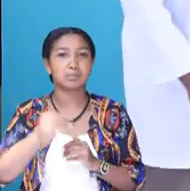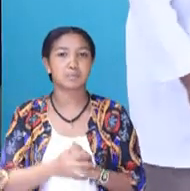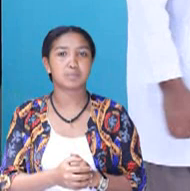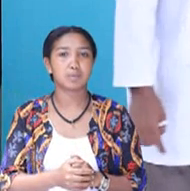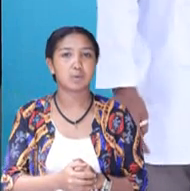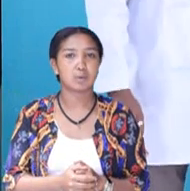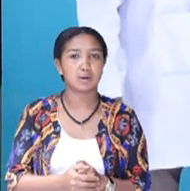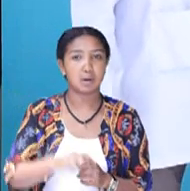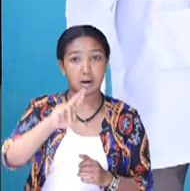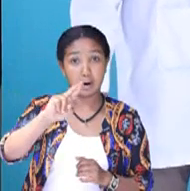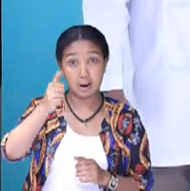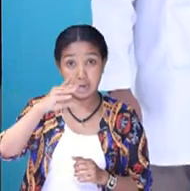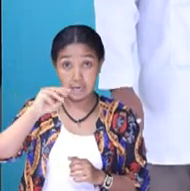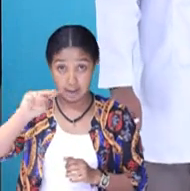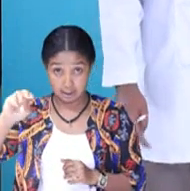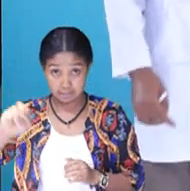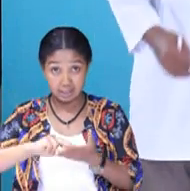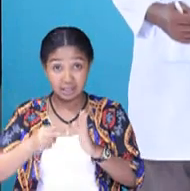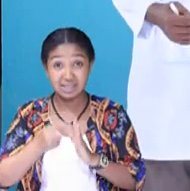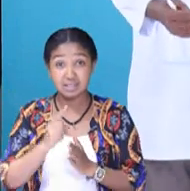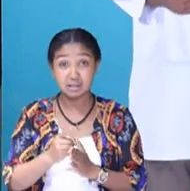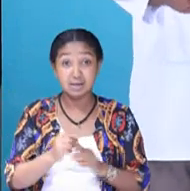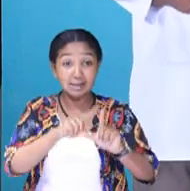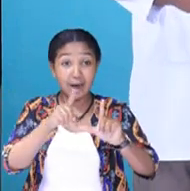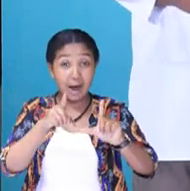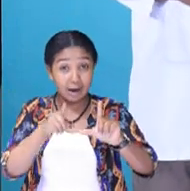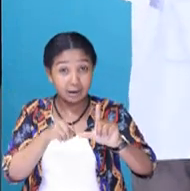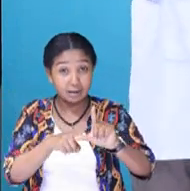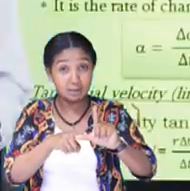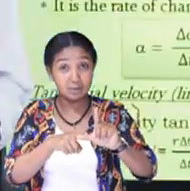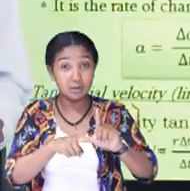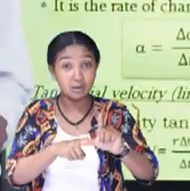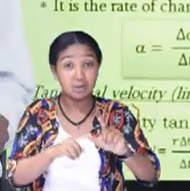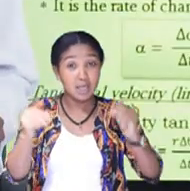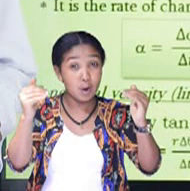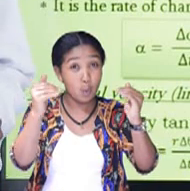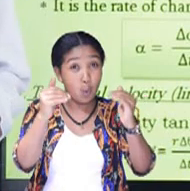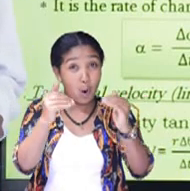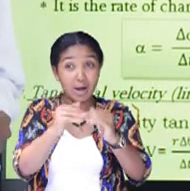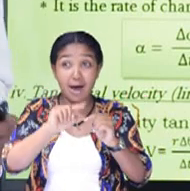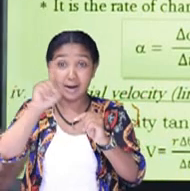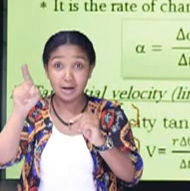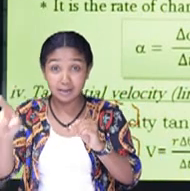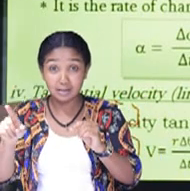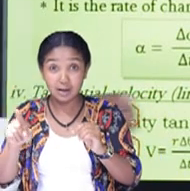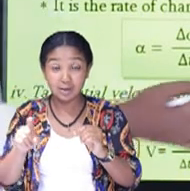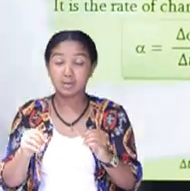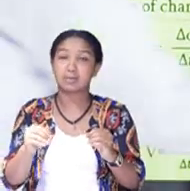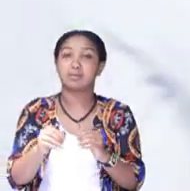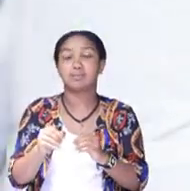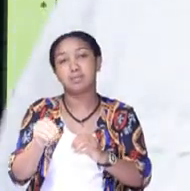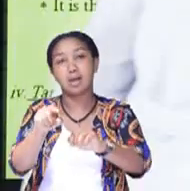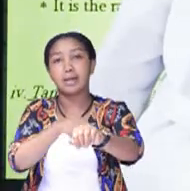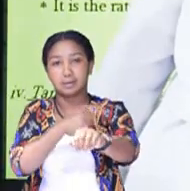Well, what radian means, it is the angle subtended by equal arc lengths and radius. Here we